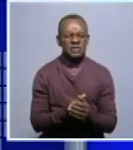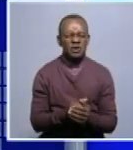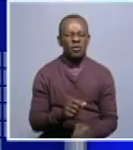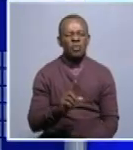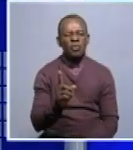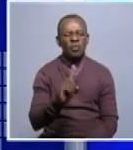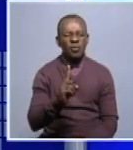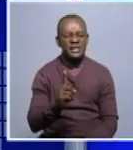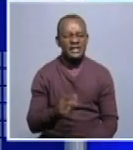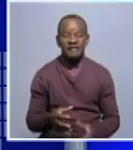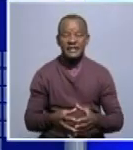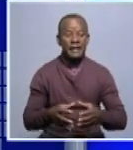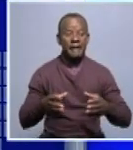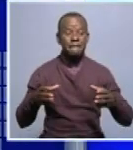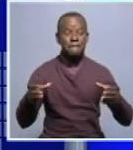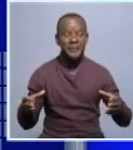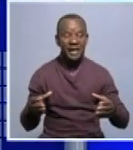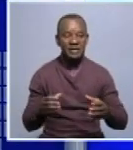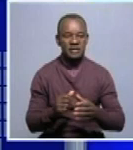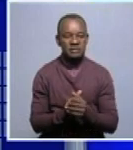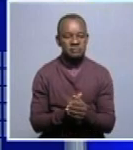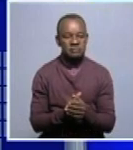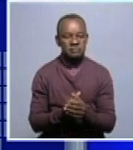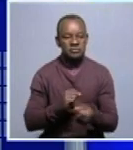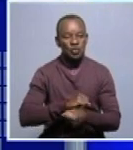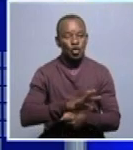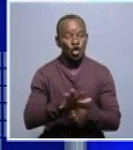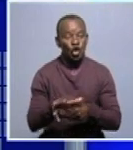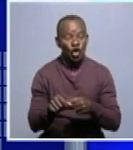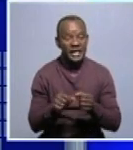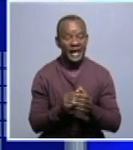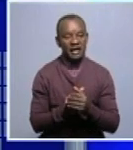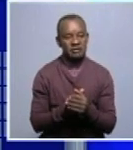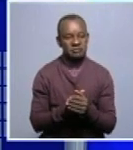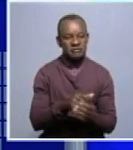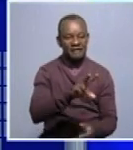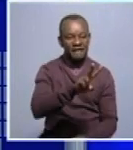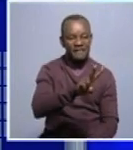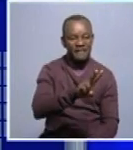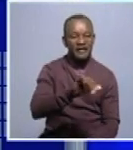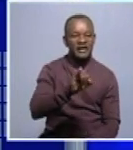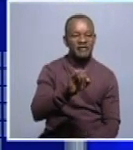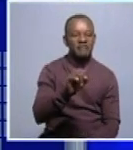major COVID-19 variants of concern that have been recognized by the WHO so far?